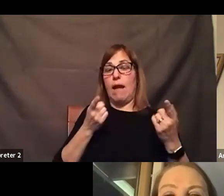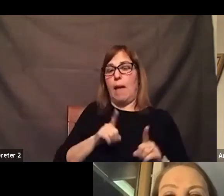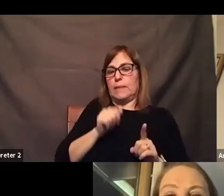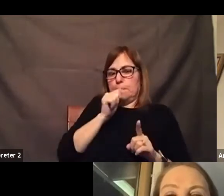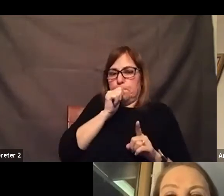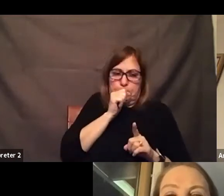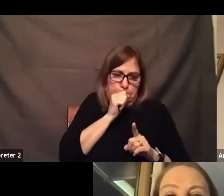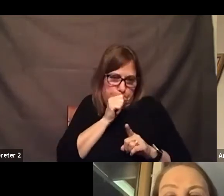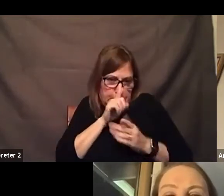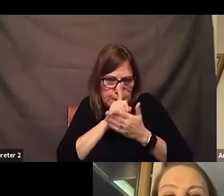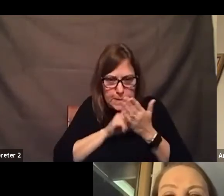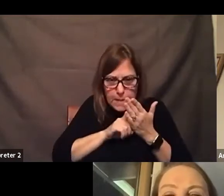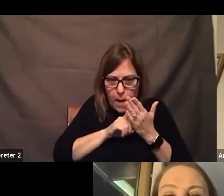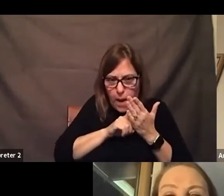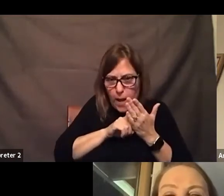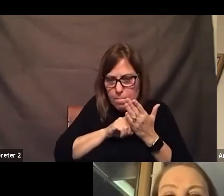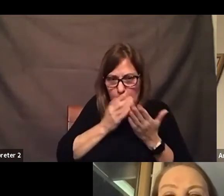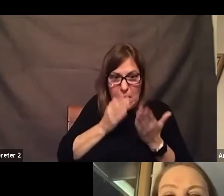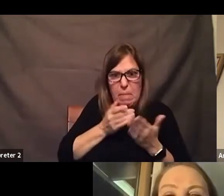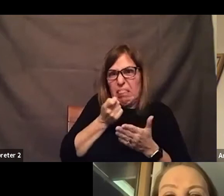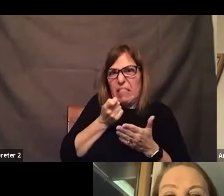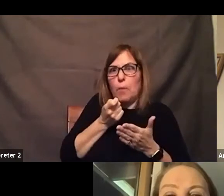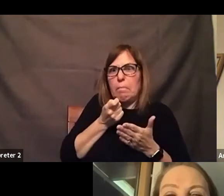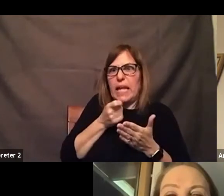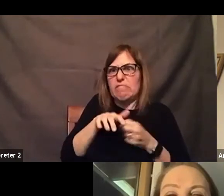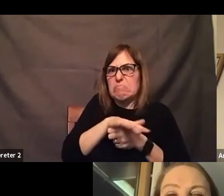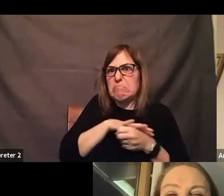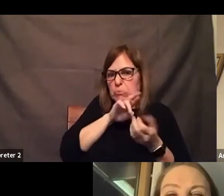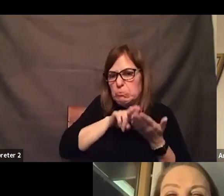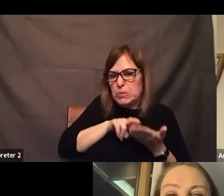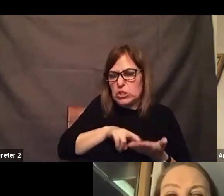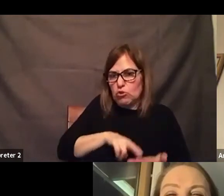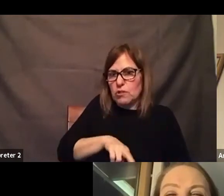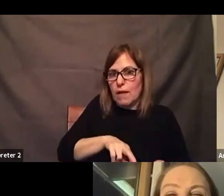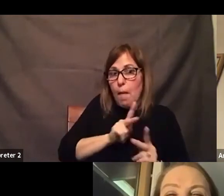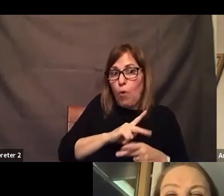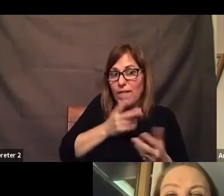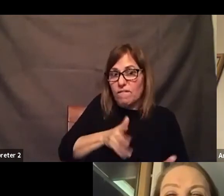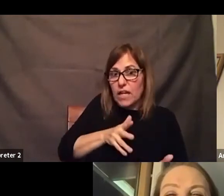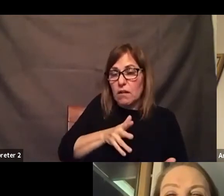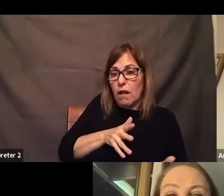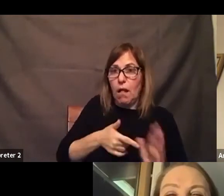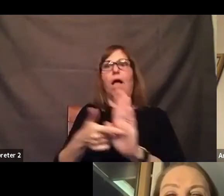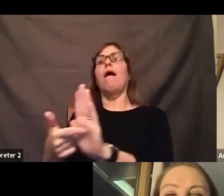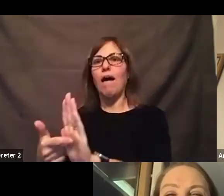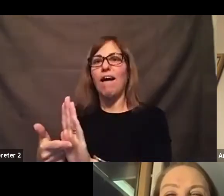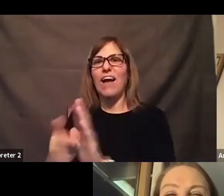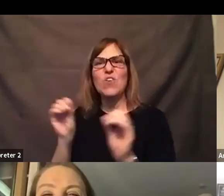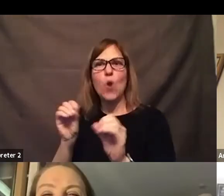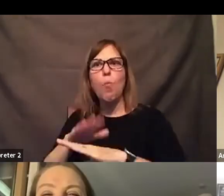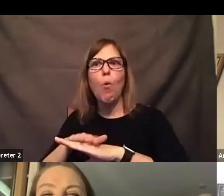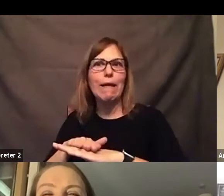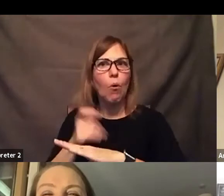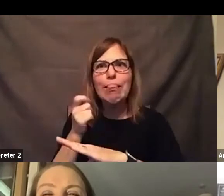Maybe they use some market research, and then they spring the product on people with very little warning. To be effective in